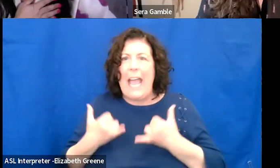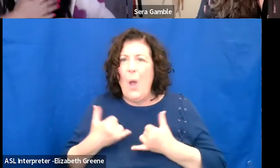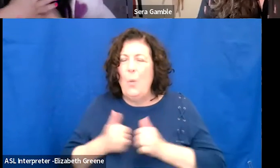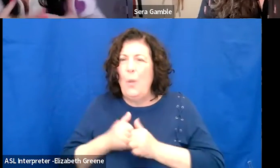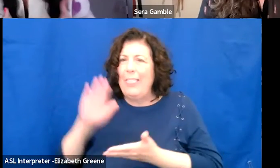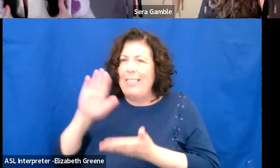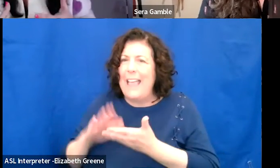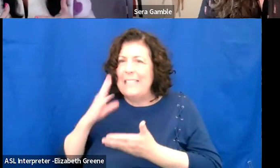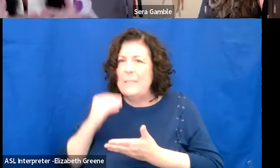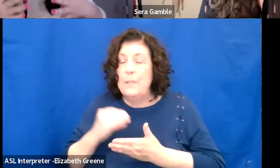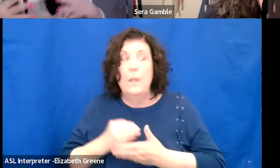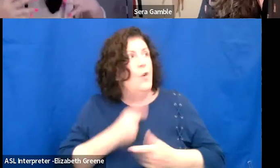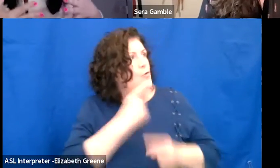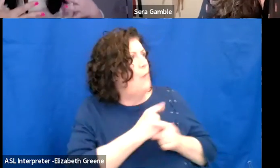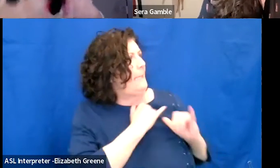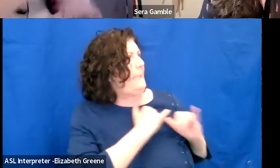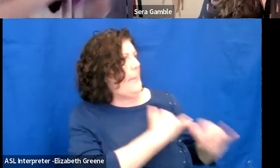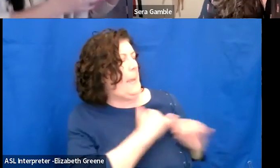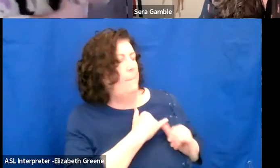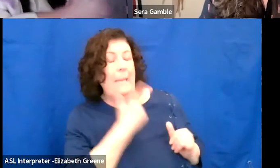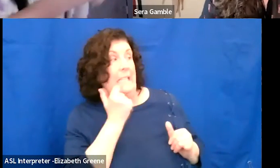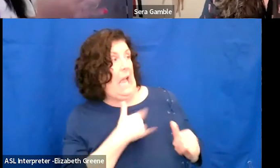felt very ready because I had seen